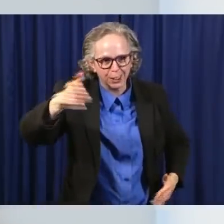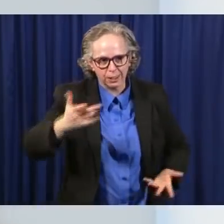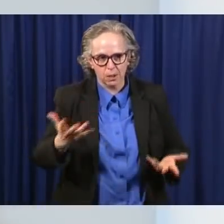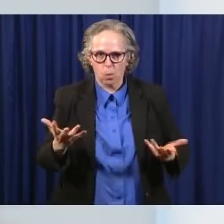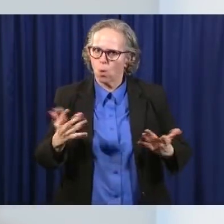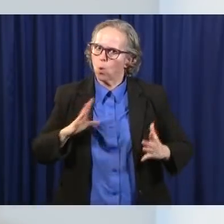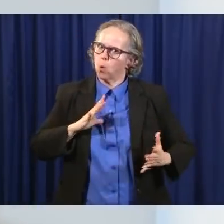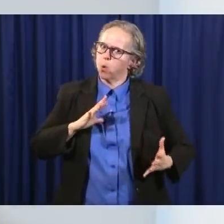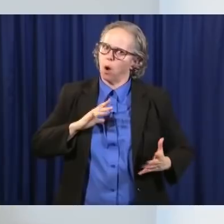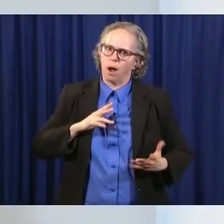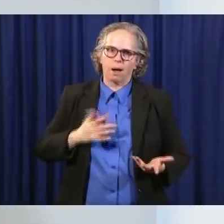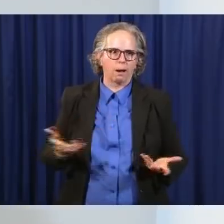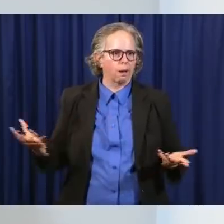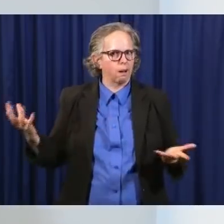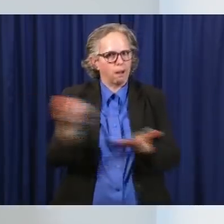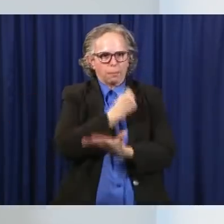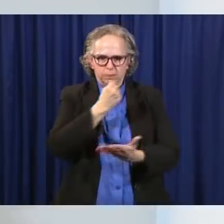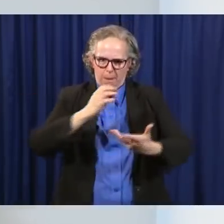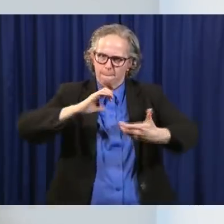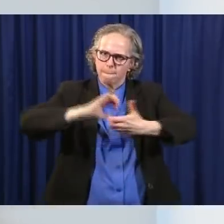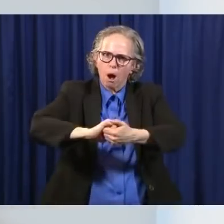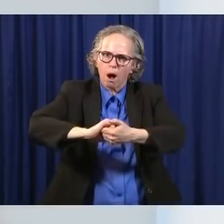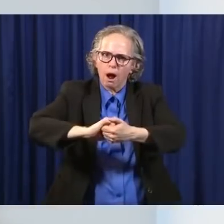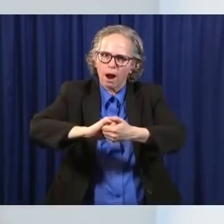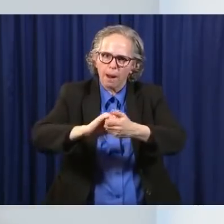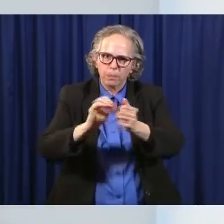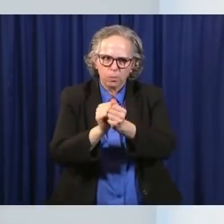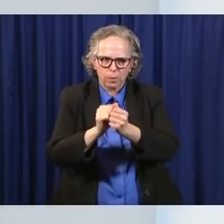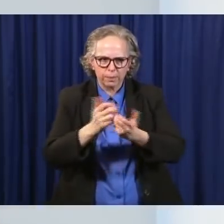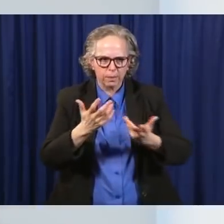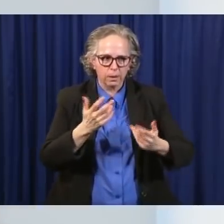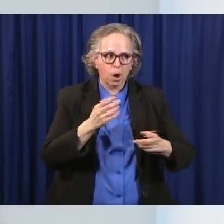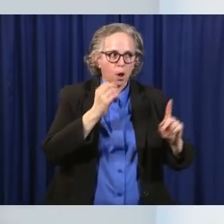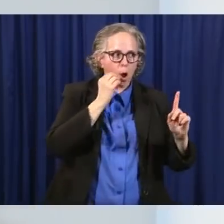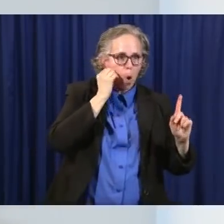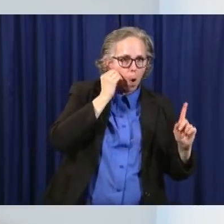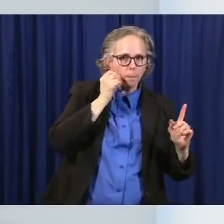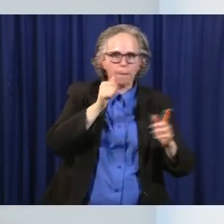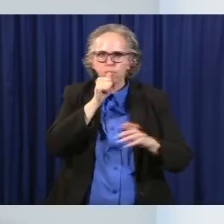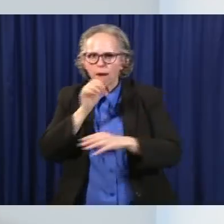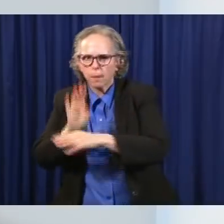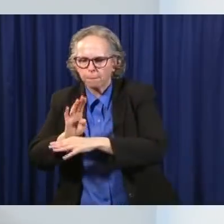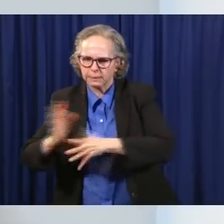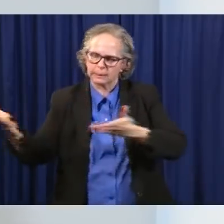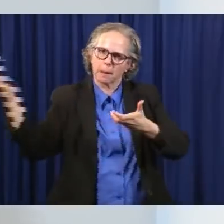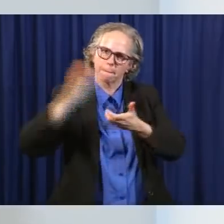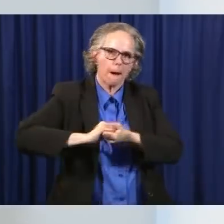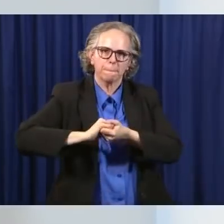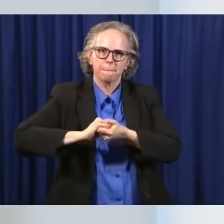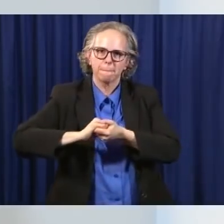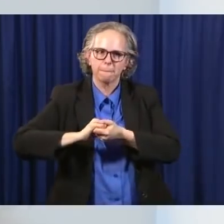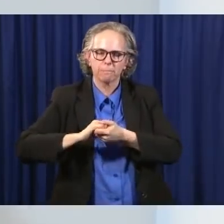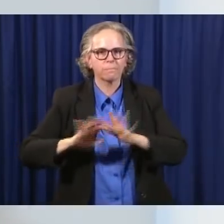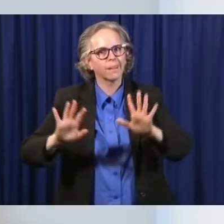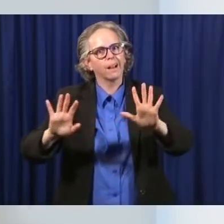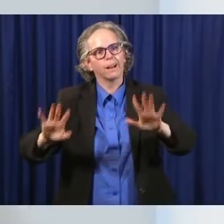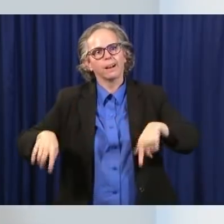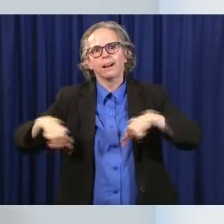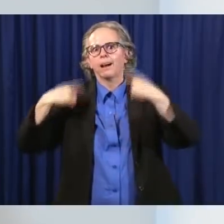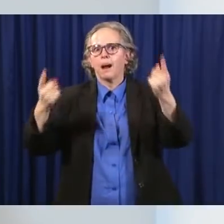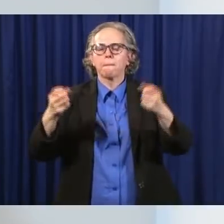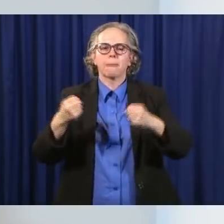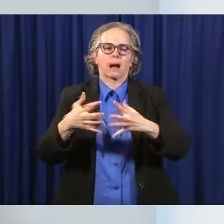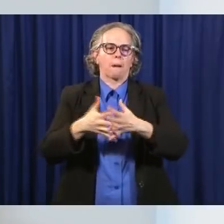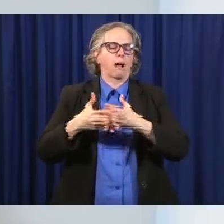that partnership between government and the private sector that has made America great. It is the source of